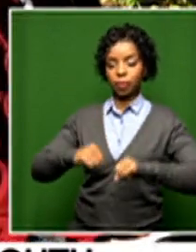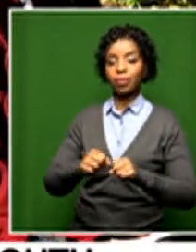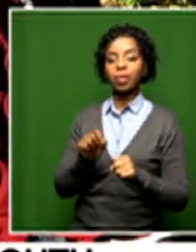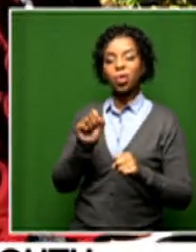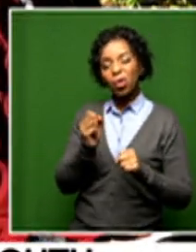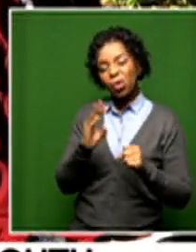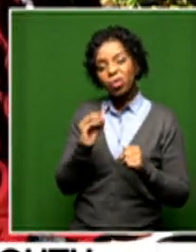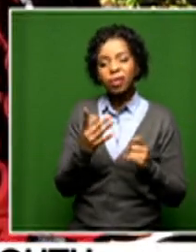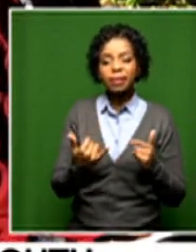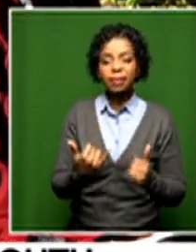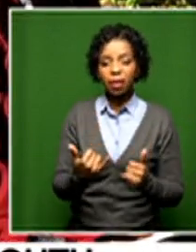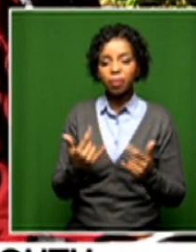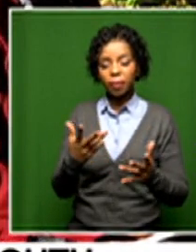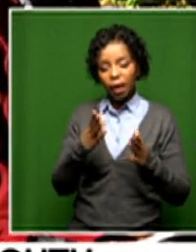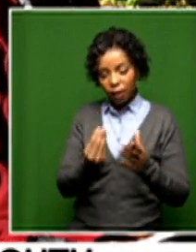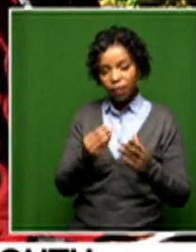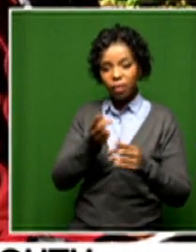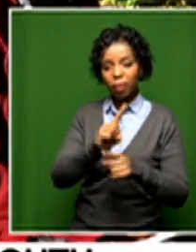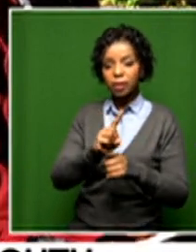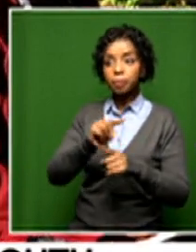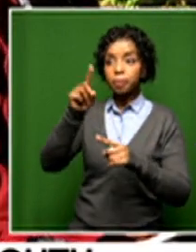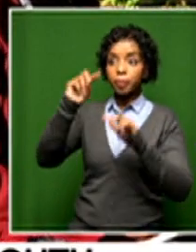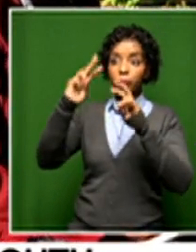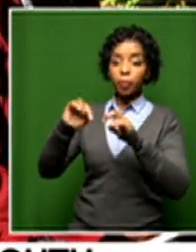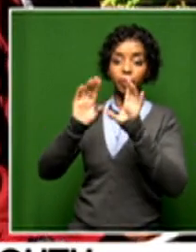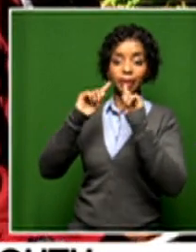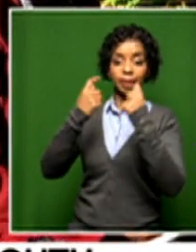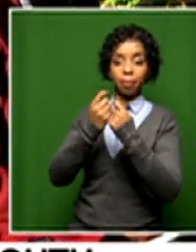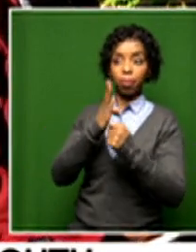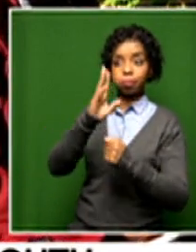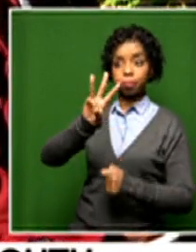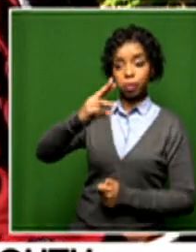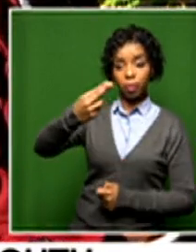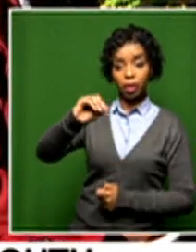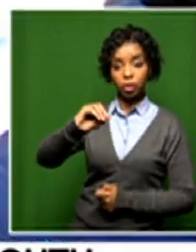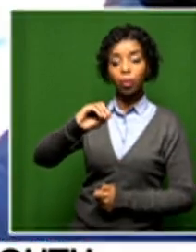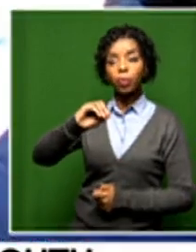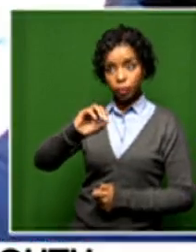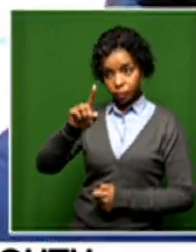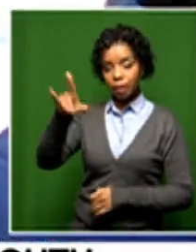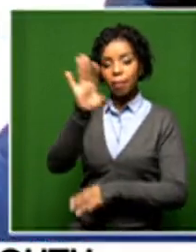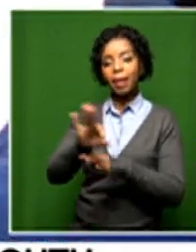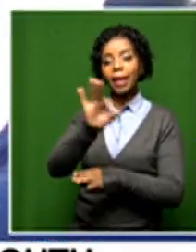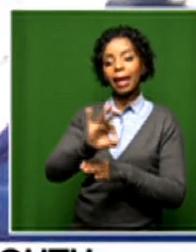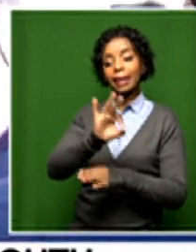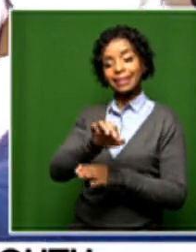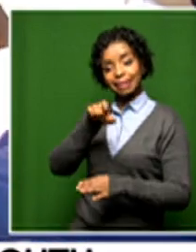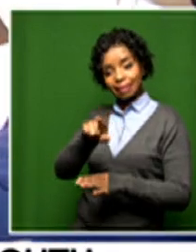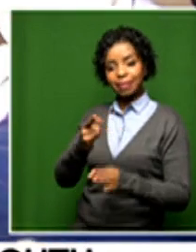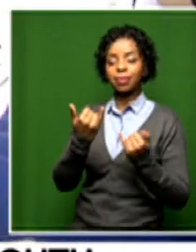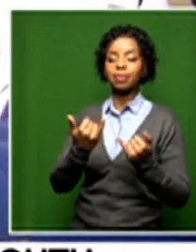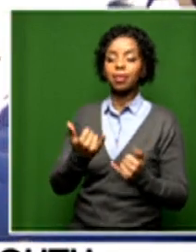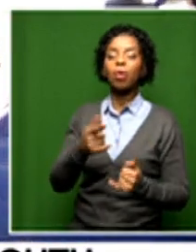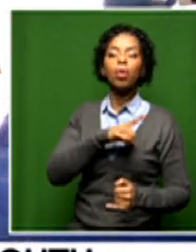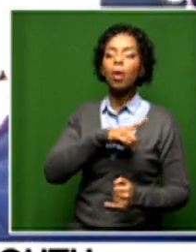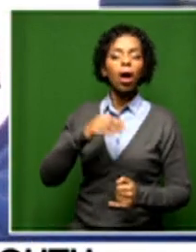assisted by the surge team from the WHO, and all of that plan is now what we're going to be working on so that we don't get surprised. We